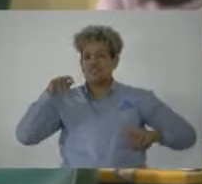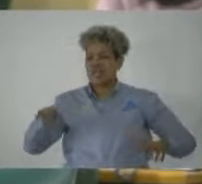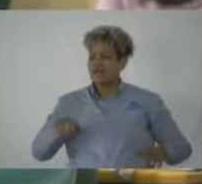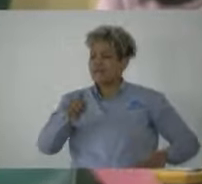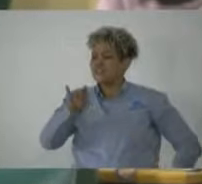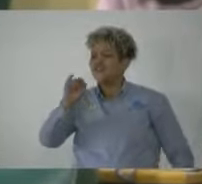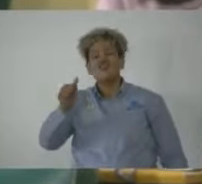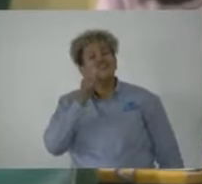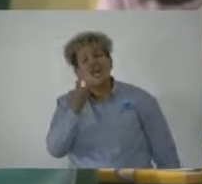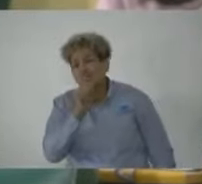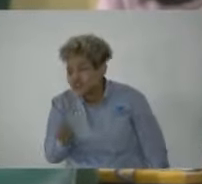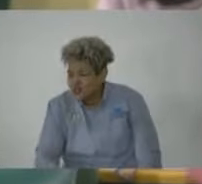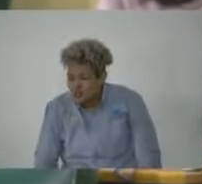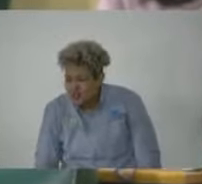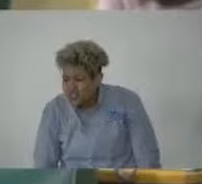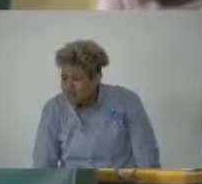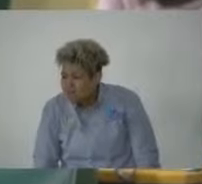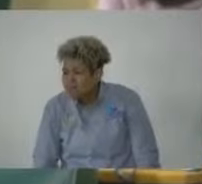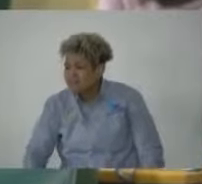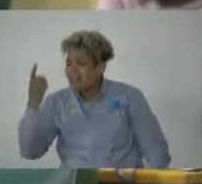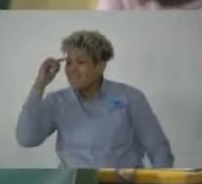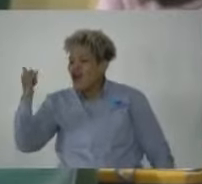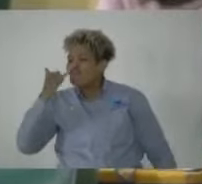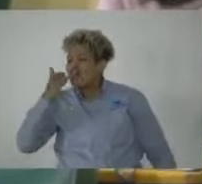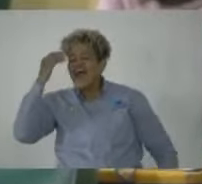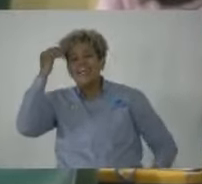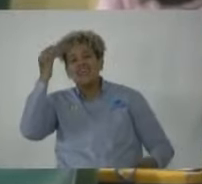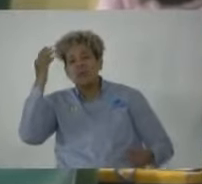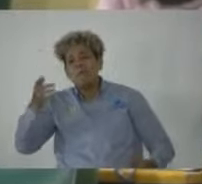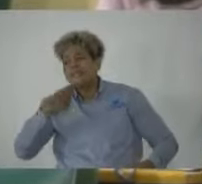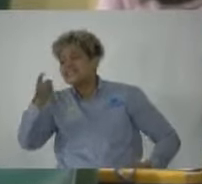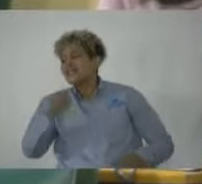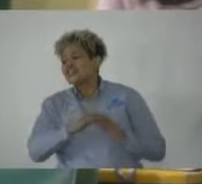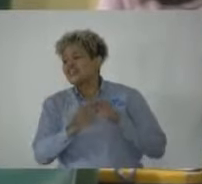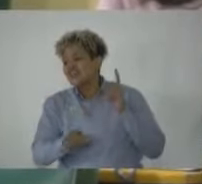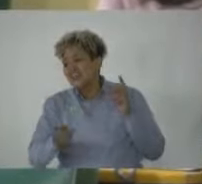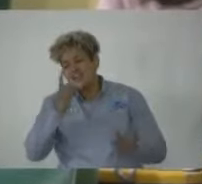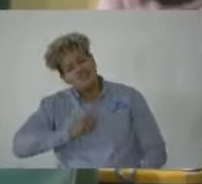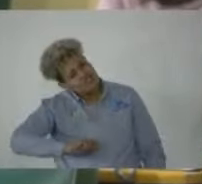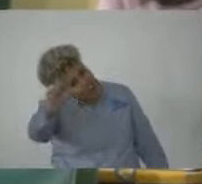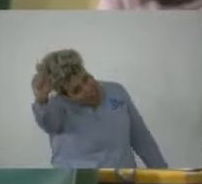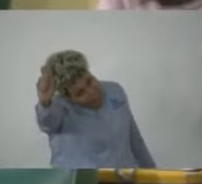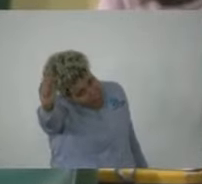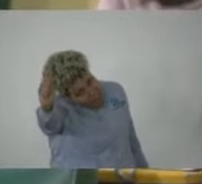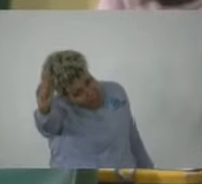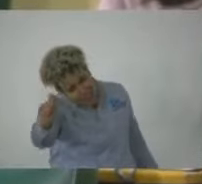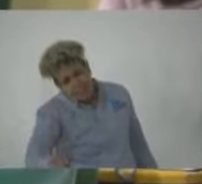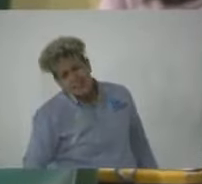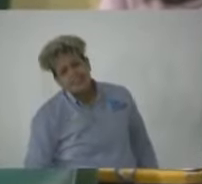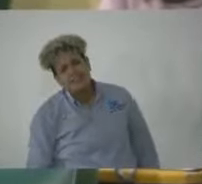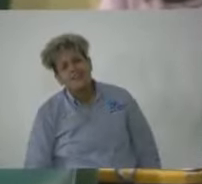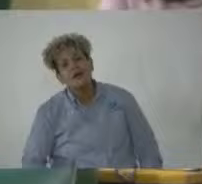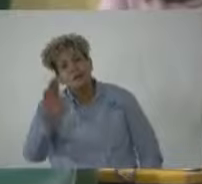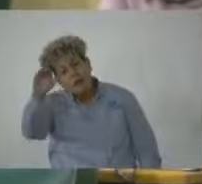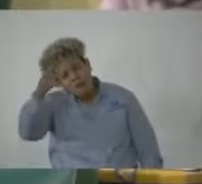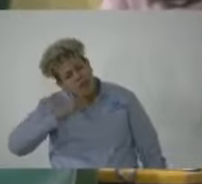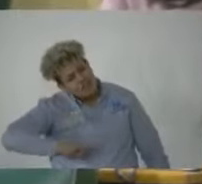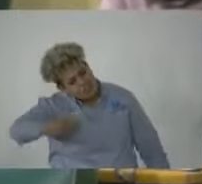is just not true. And for misleading the Jamaican people, Madam Speaker, this is a red card.